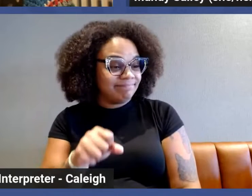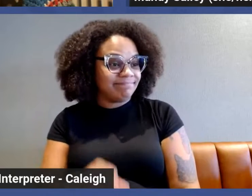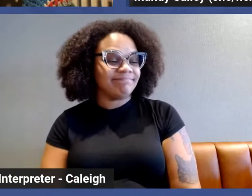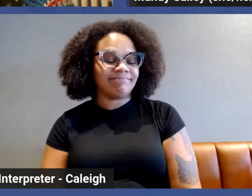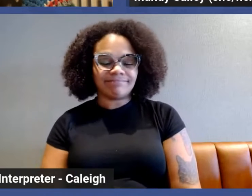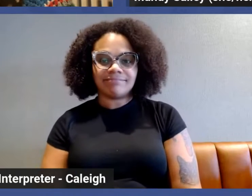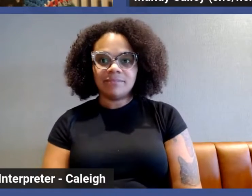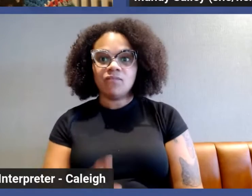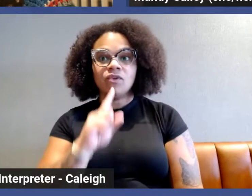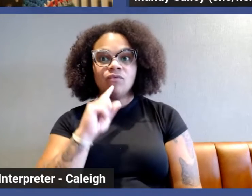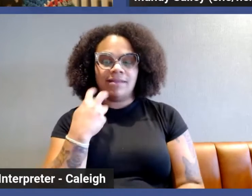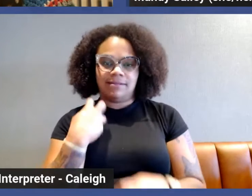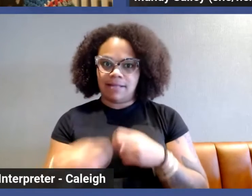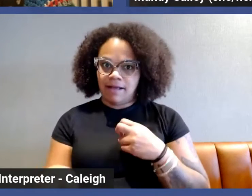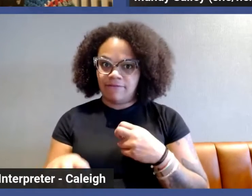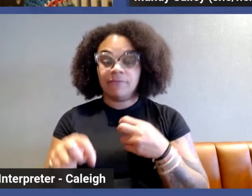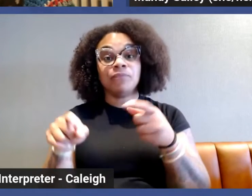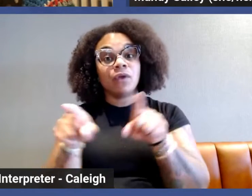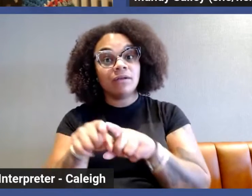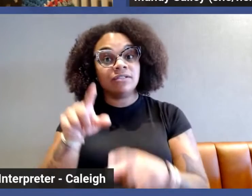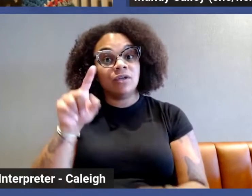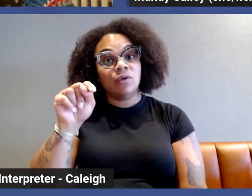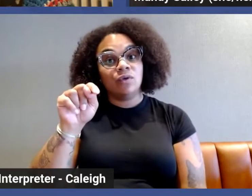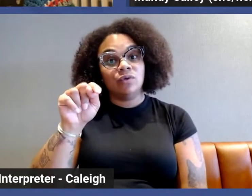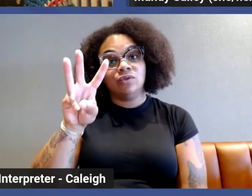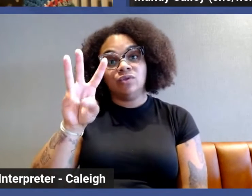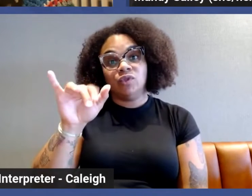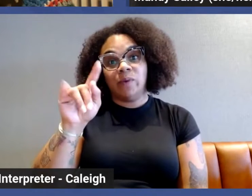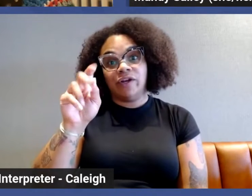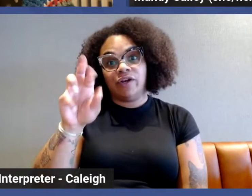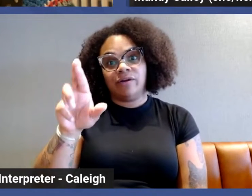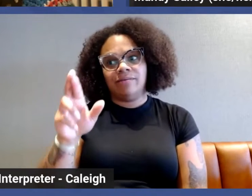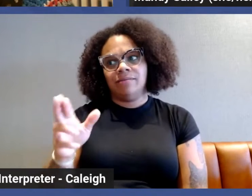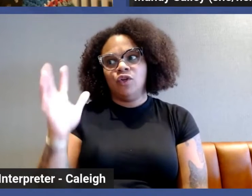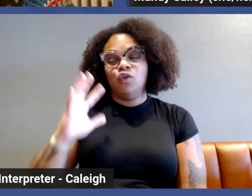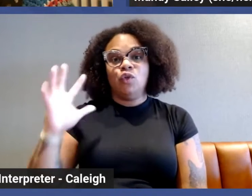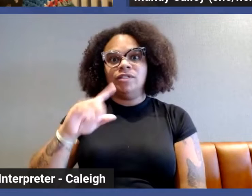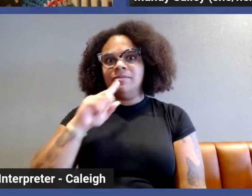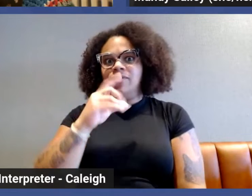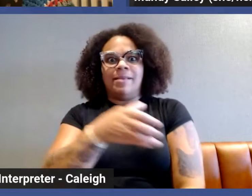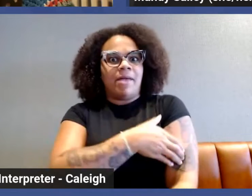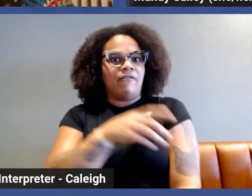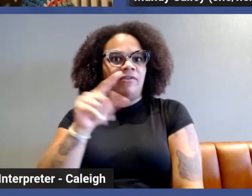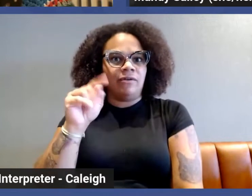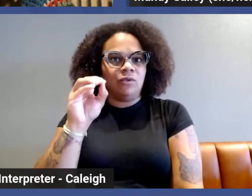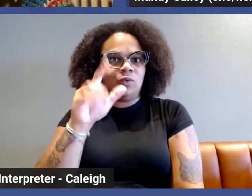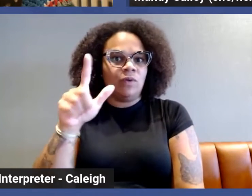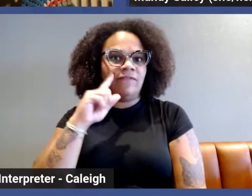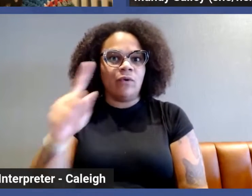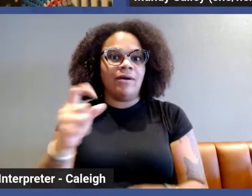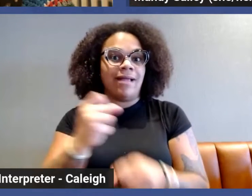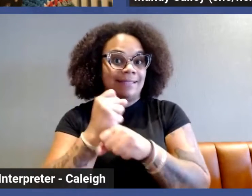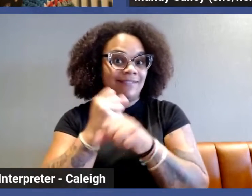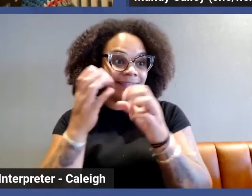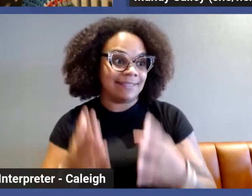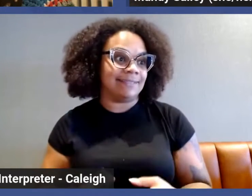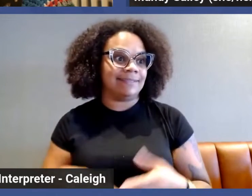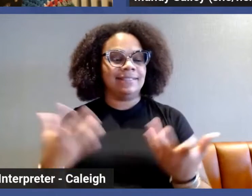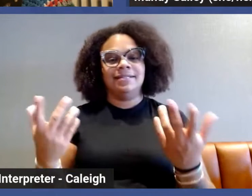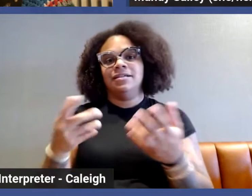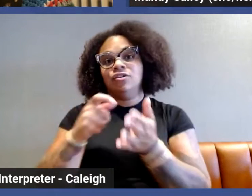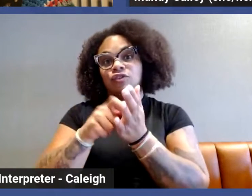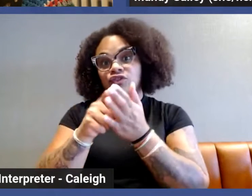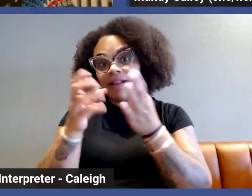And, the other thing is, like, Twitter was such a powerful tool for activists and organizers and journalists. And, like, I